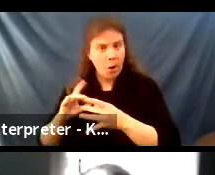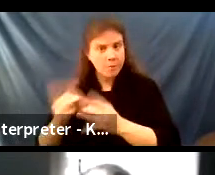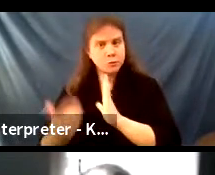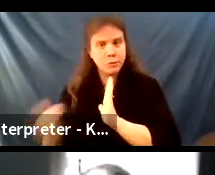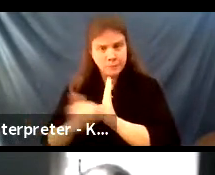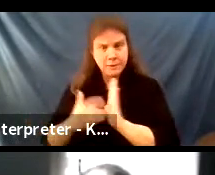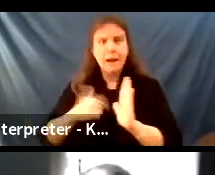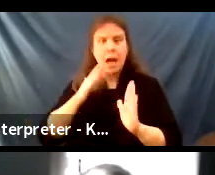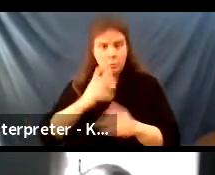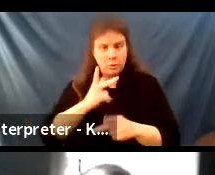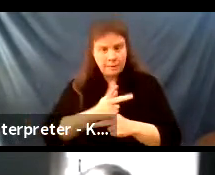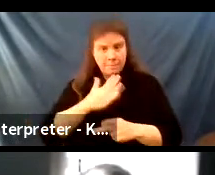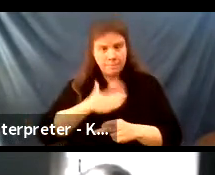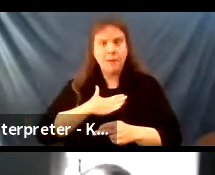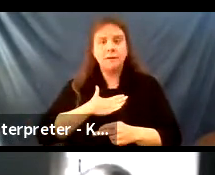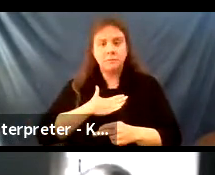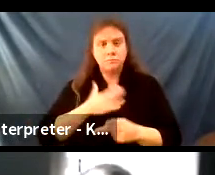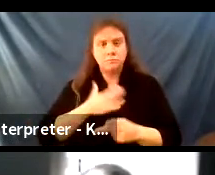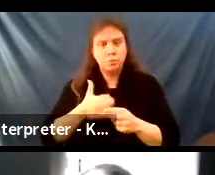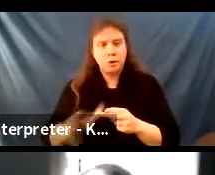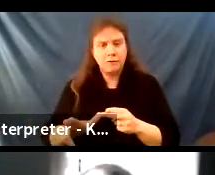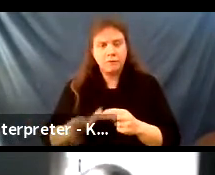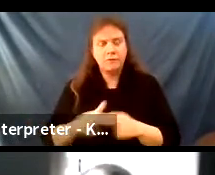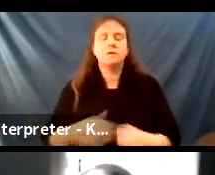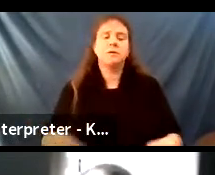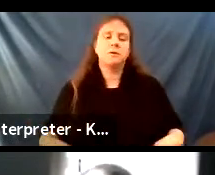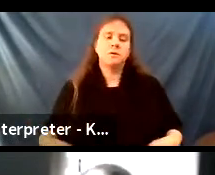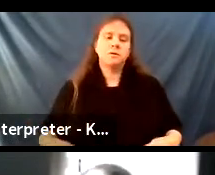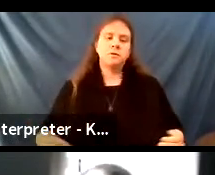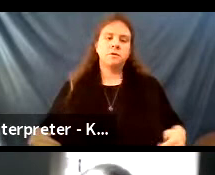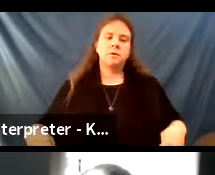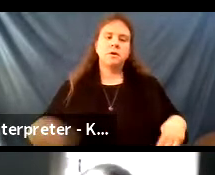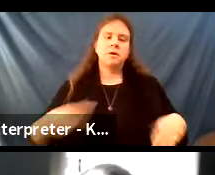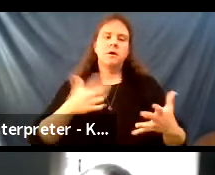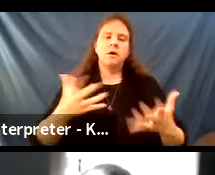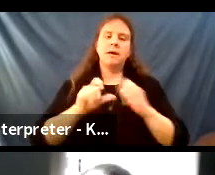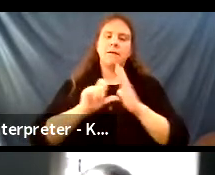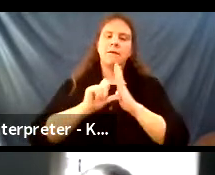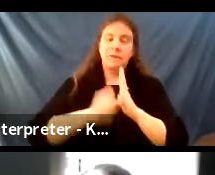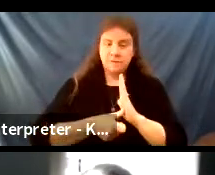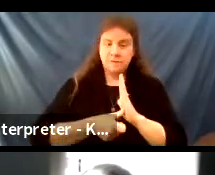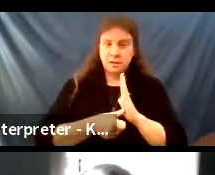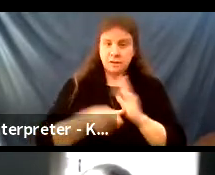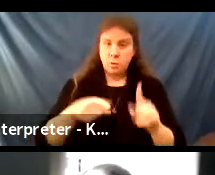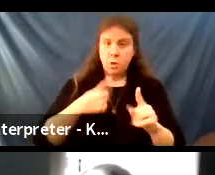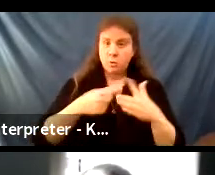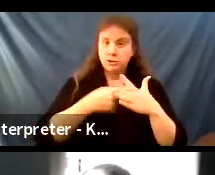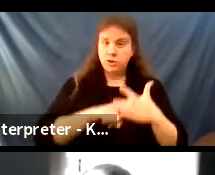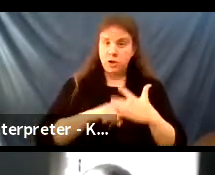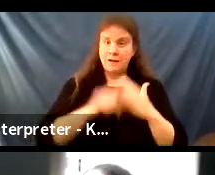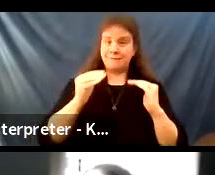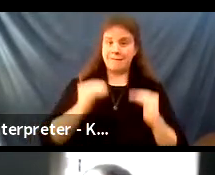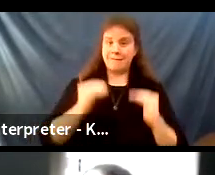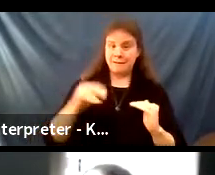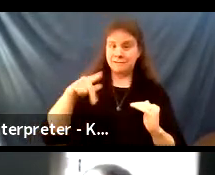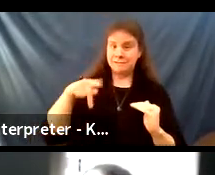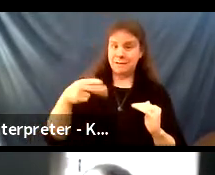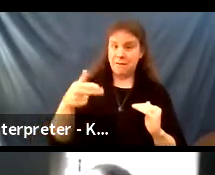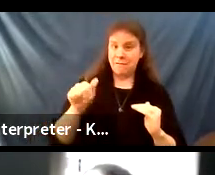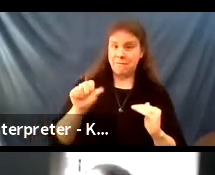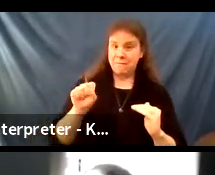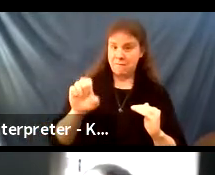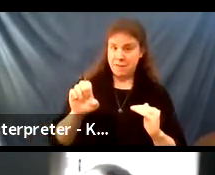brief. But I just wanted to emphasize that as we go into this sort of next phase of doing